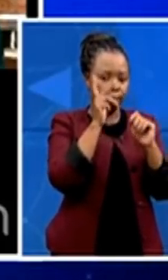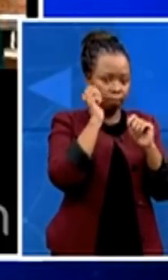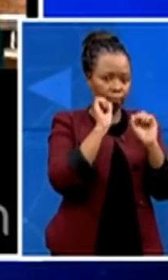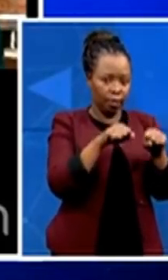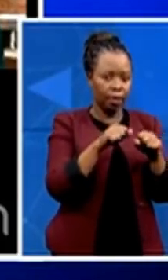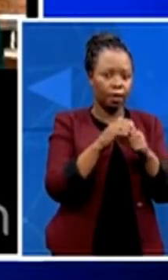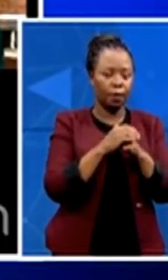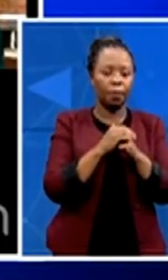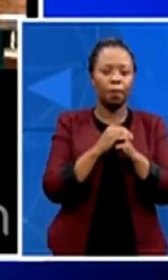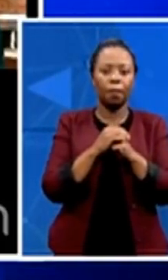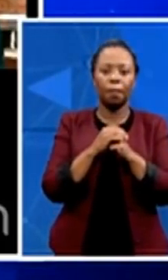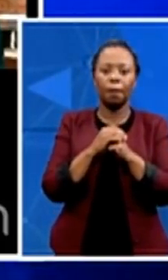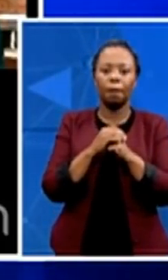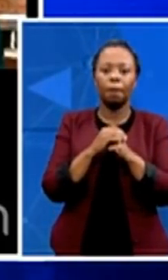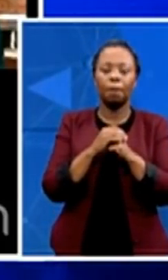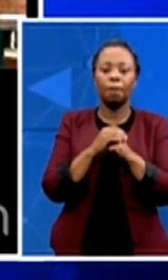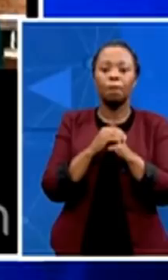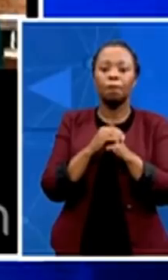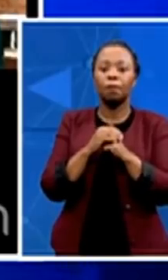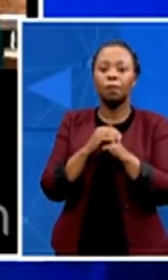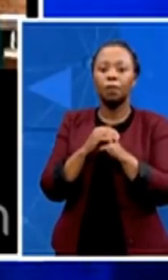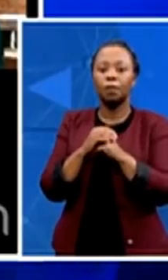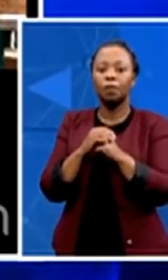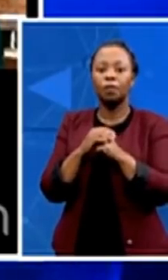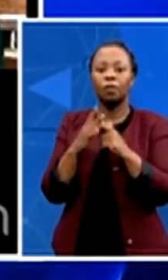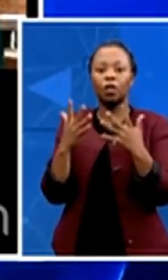Is the remedy of rescission